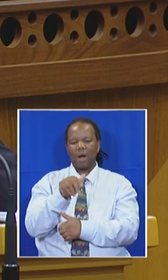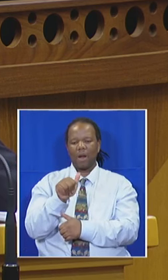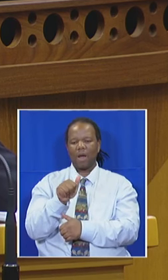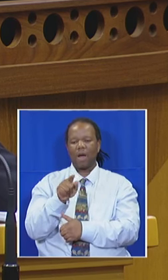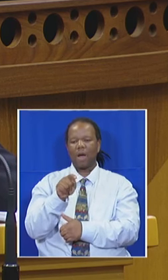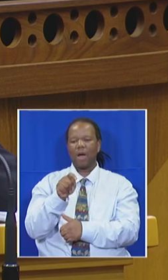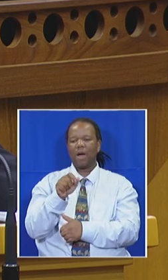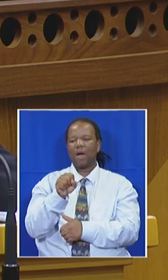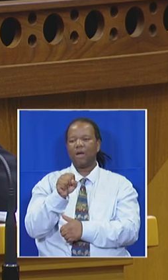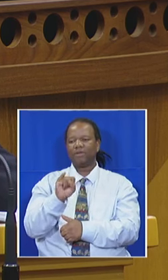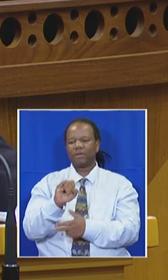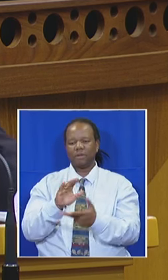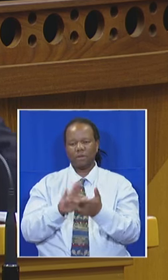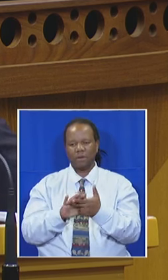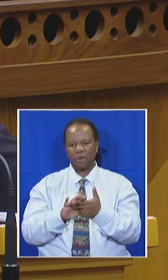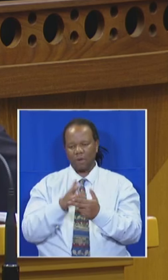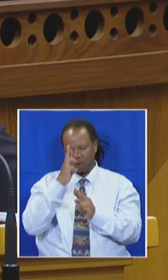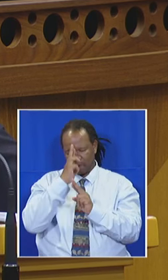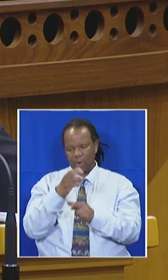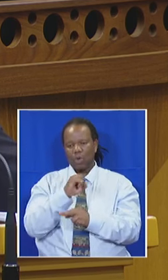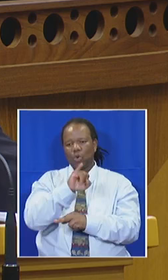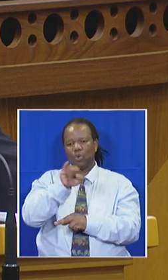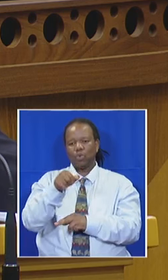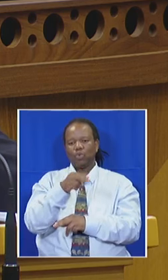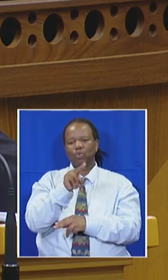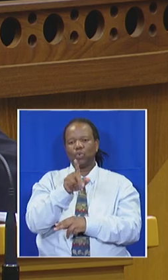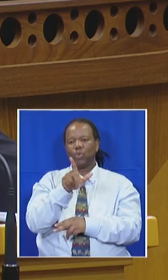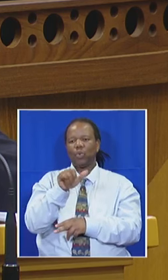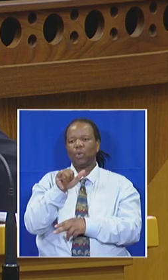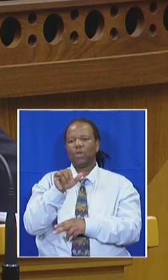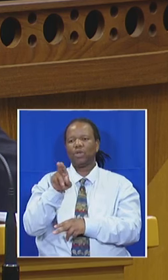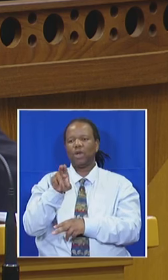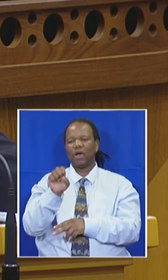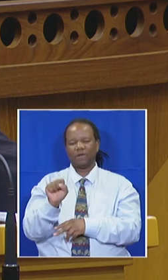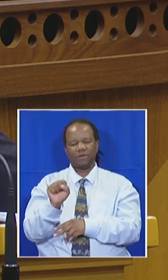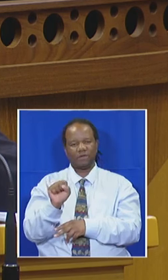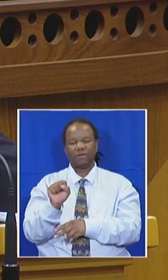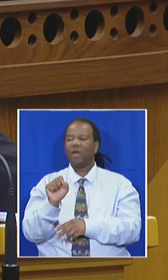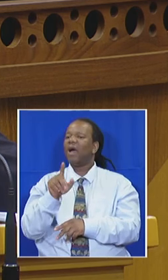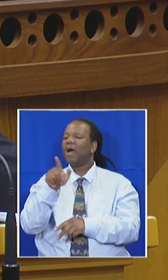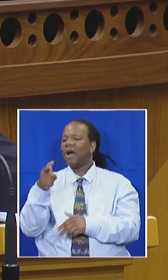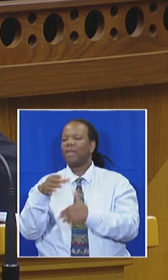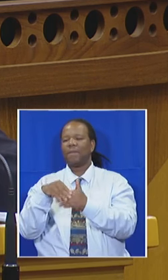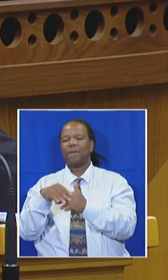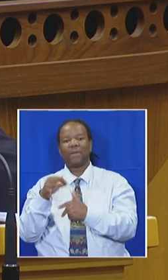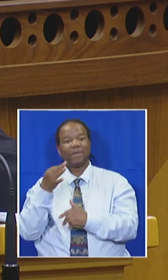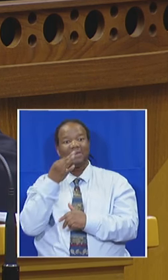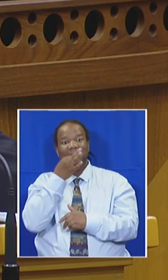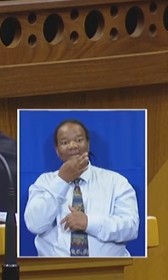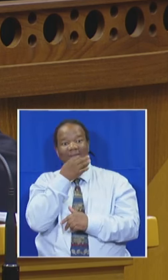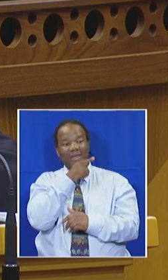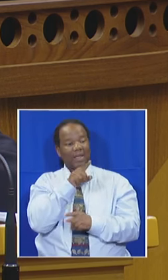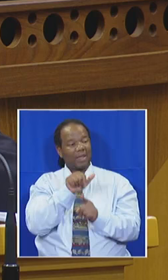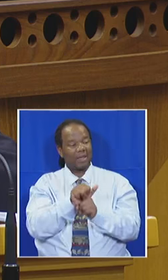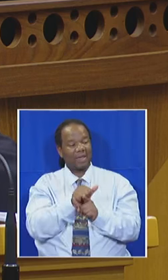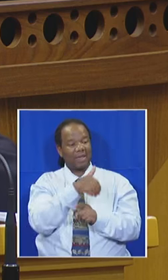Honorable Julius, and others stated that the ANC has failed to address land